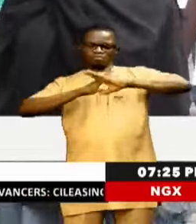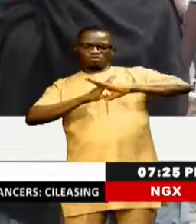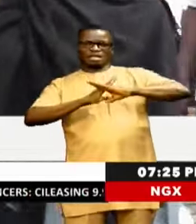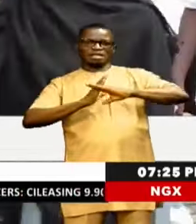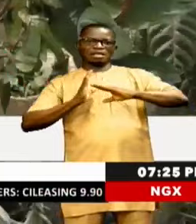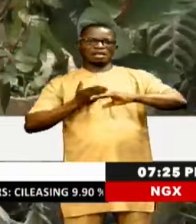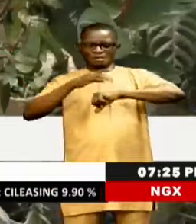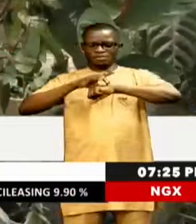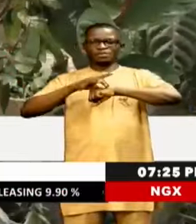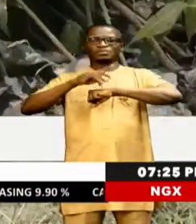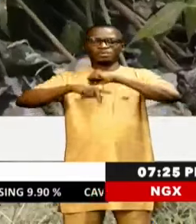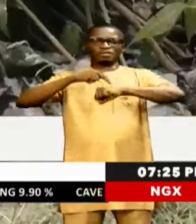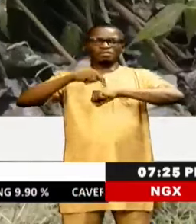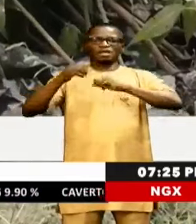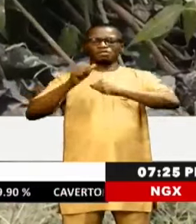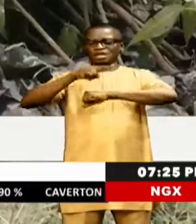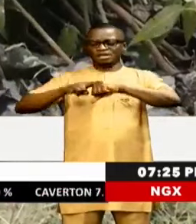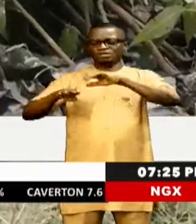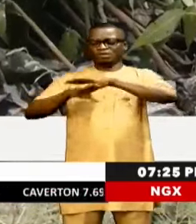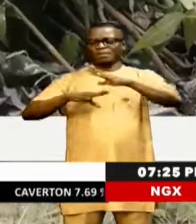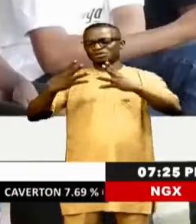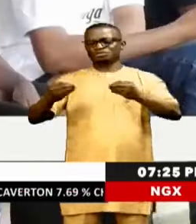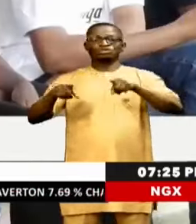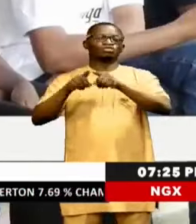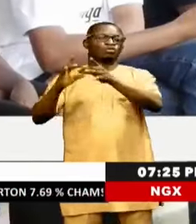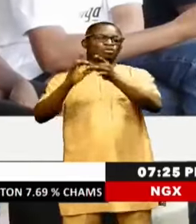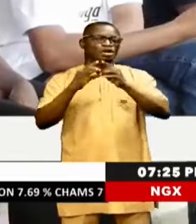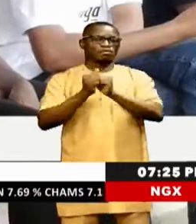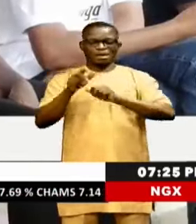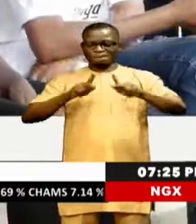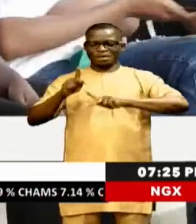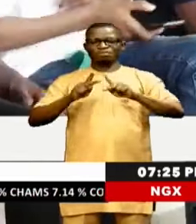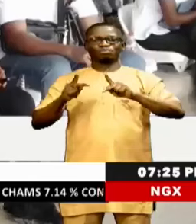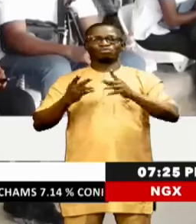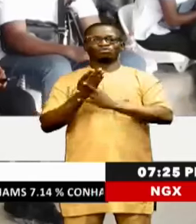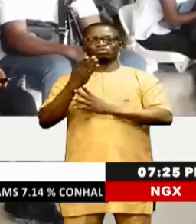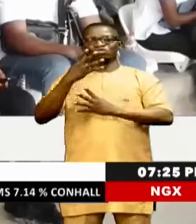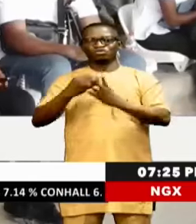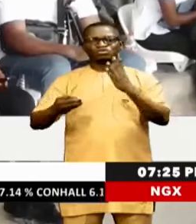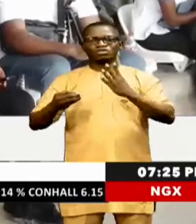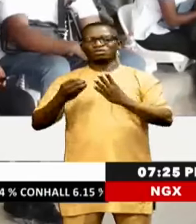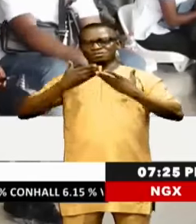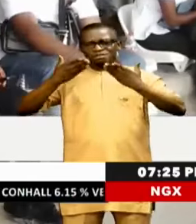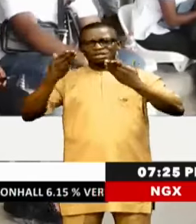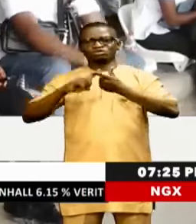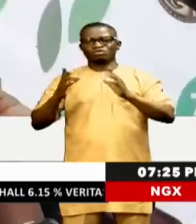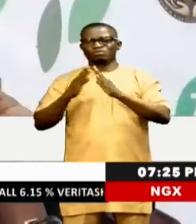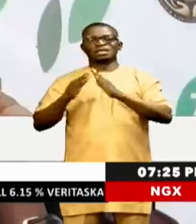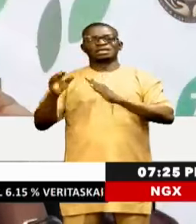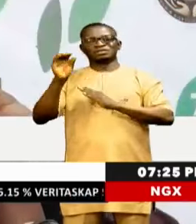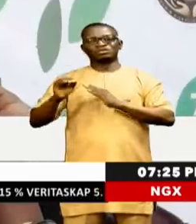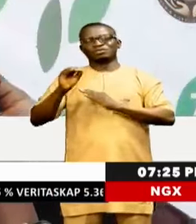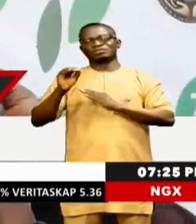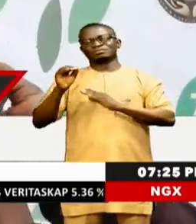promote nature-based solution while also connecting people through decarbonization to meet the net zero target. It's not just